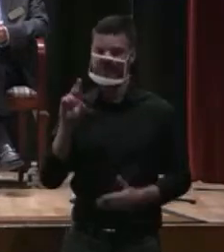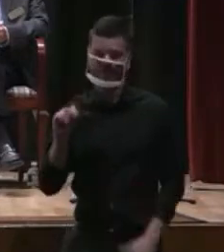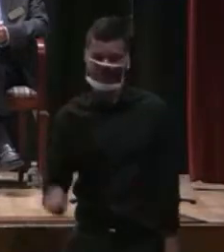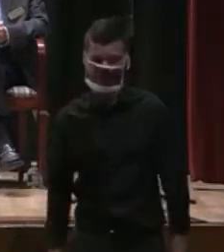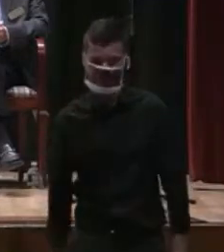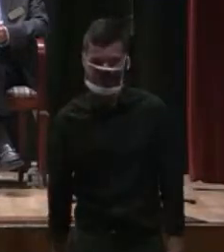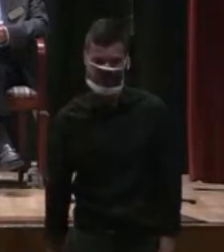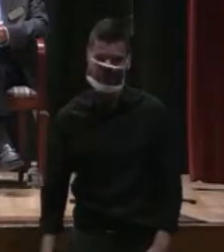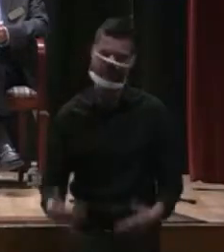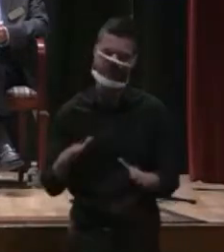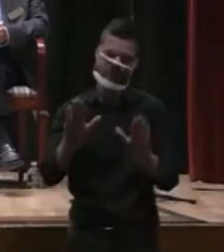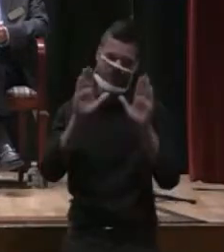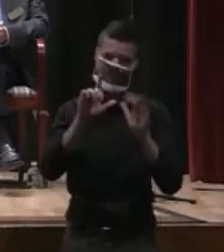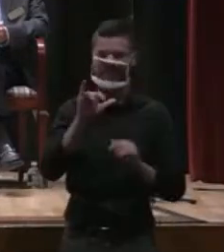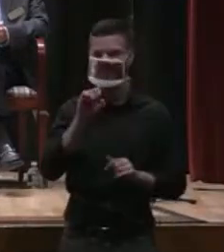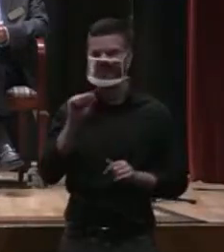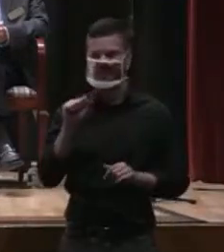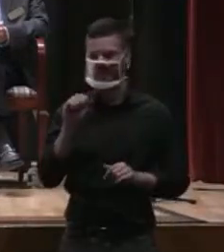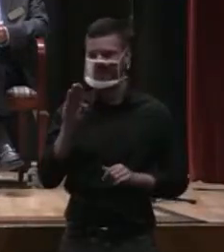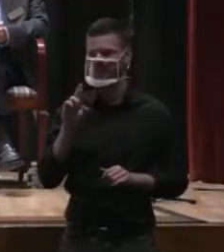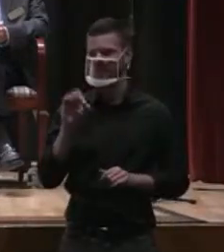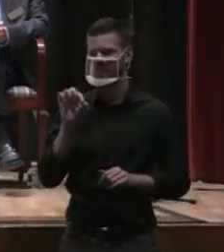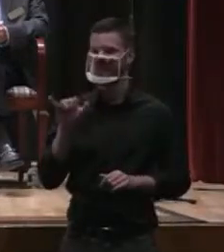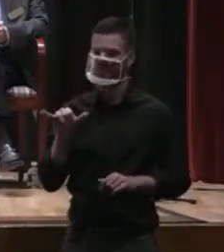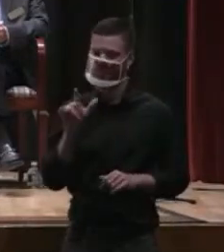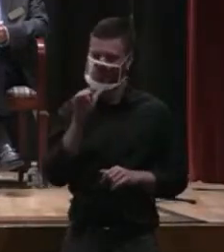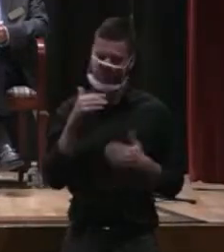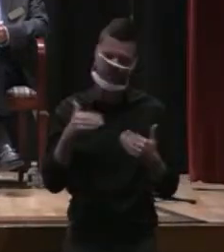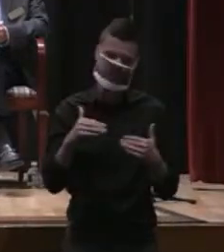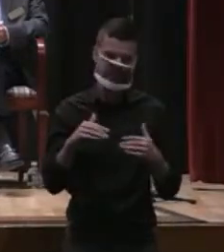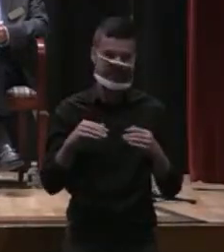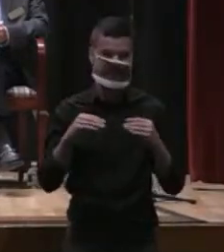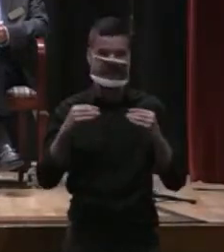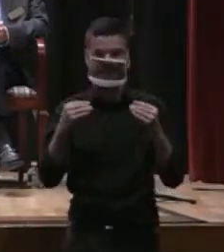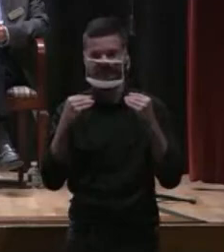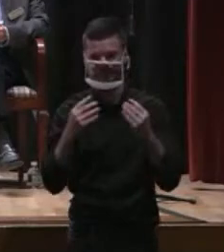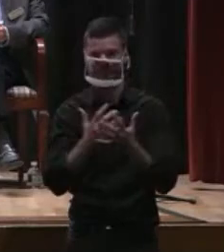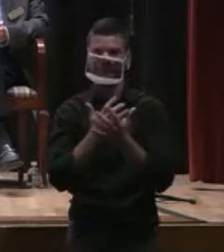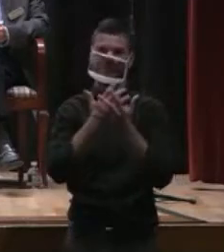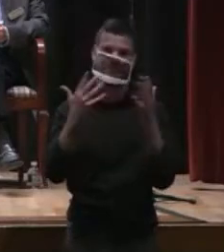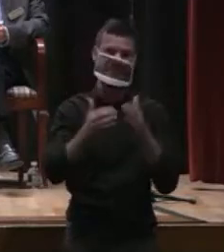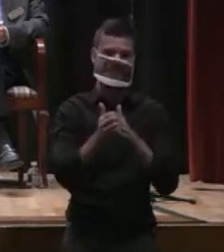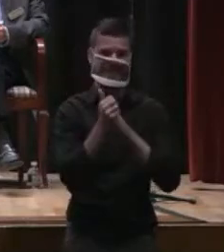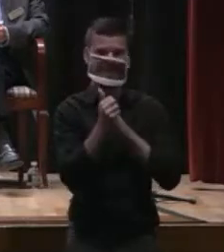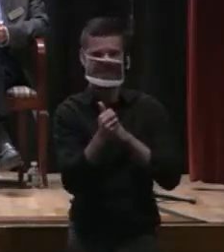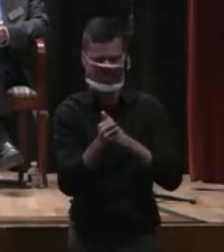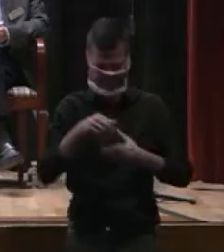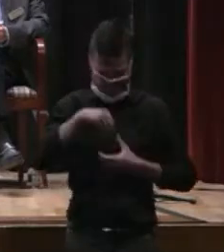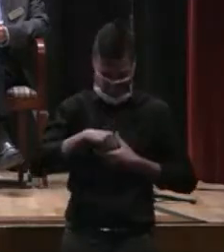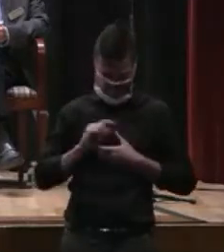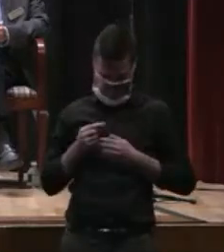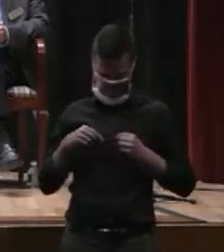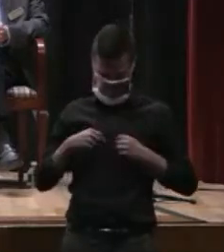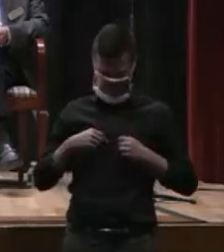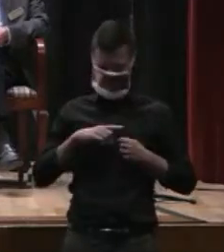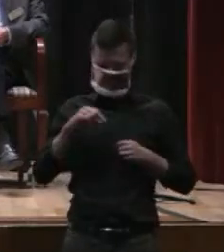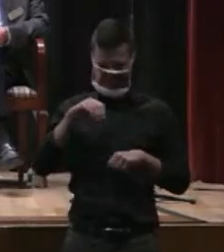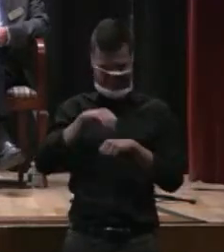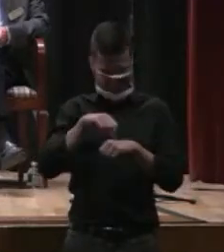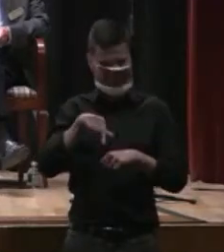The wonderful Lisa Brophy, who has taught us so much about leadership within ourselves and the